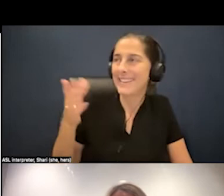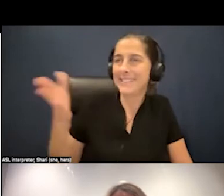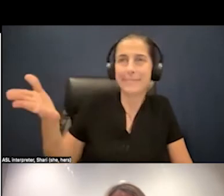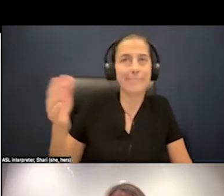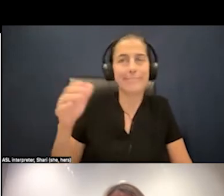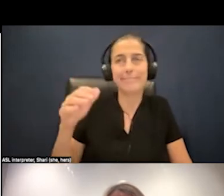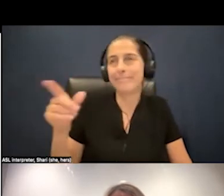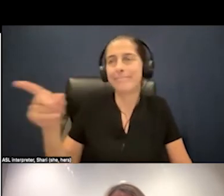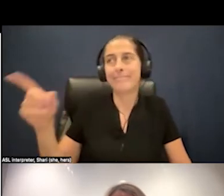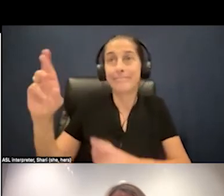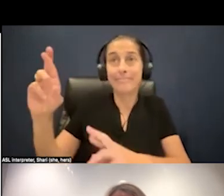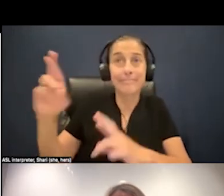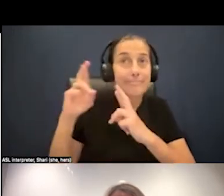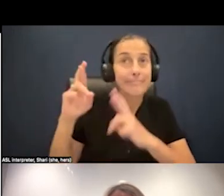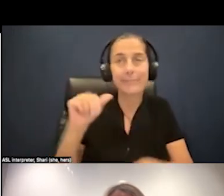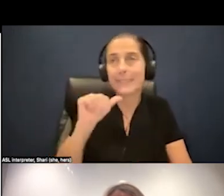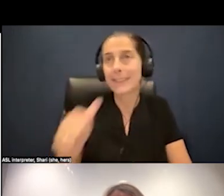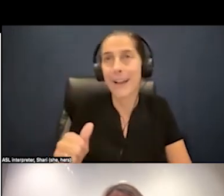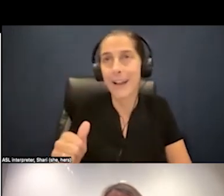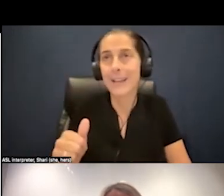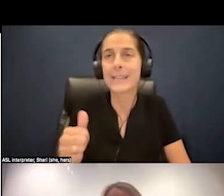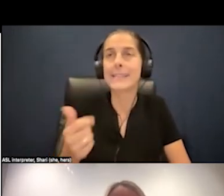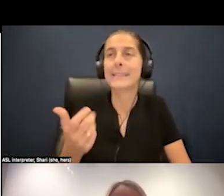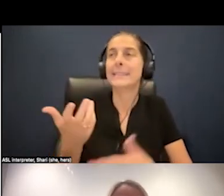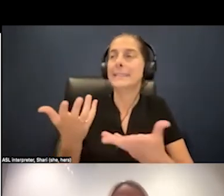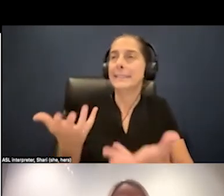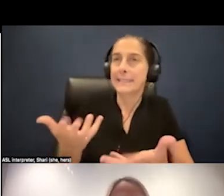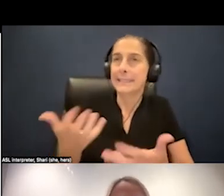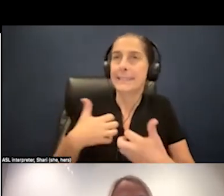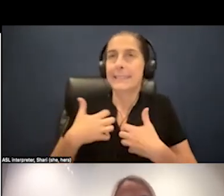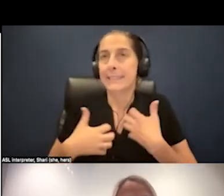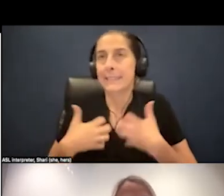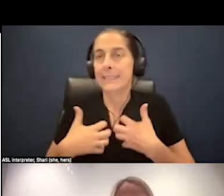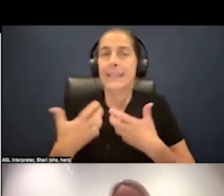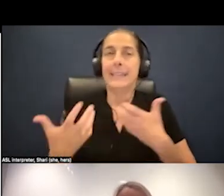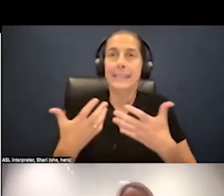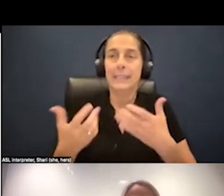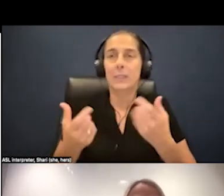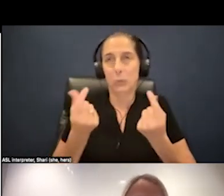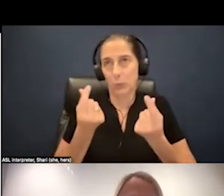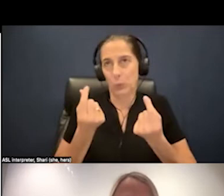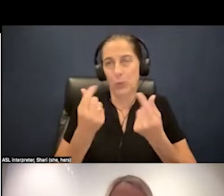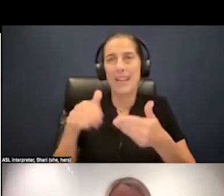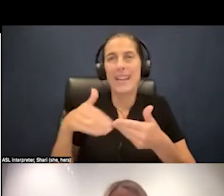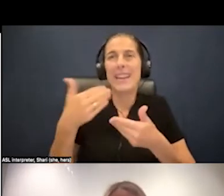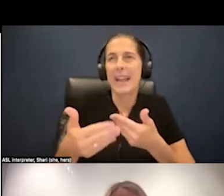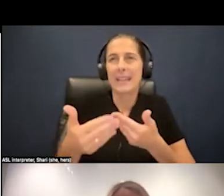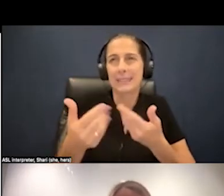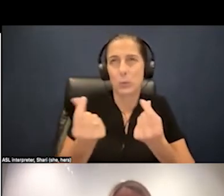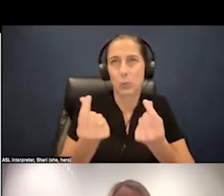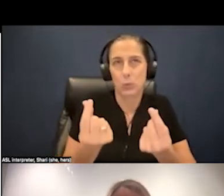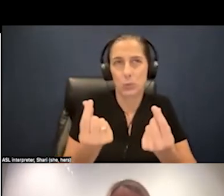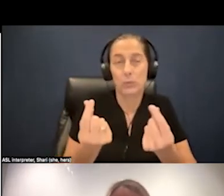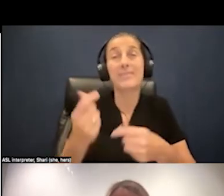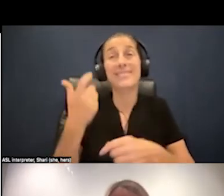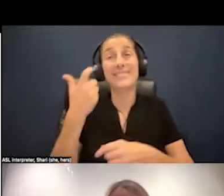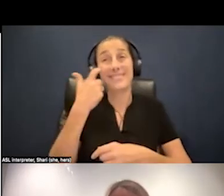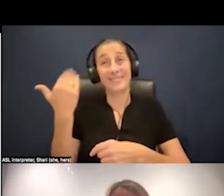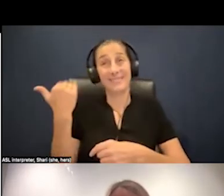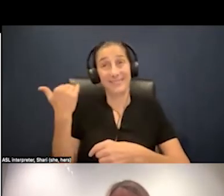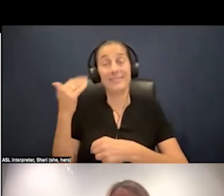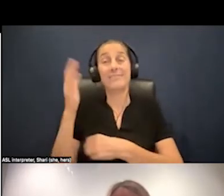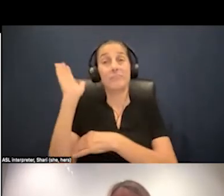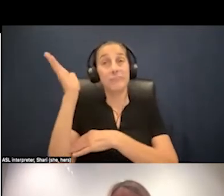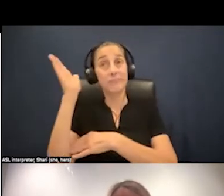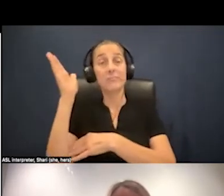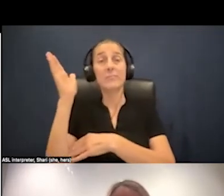of what is the next step. Some of our colleagues earlier did a great job at talking about how